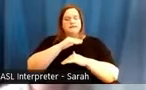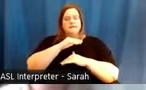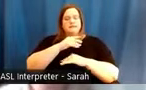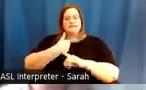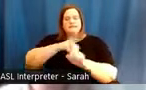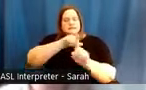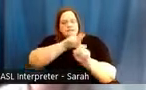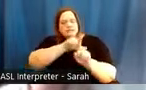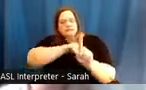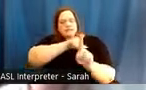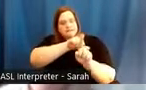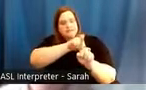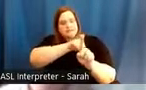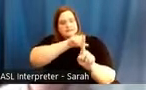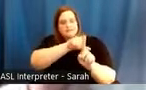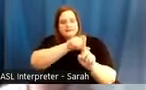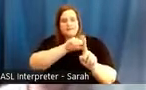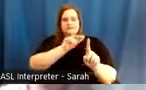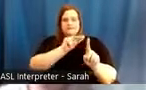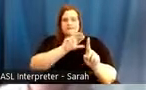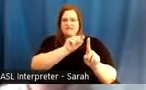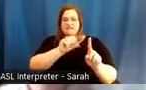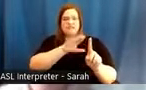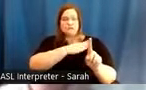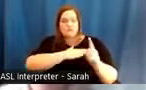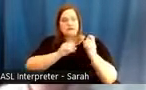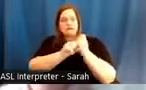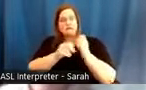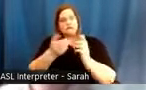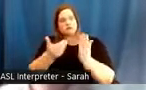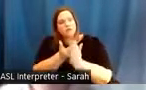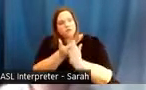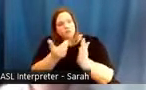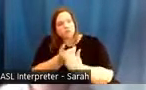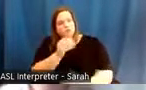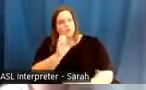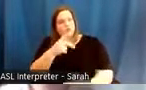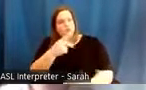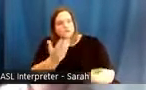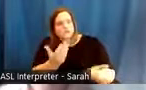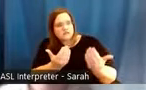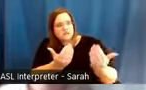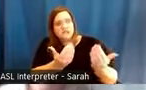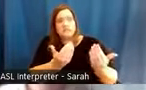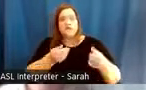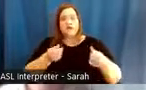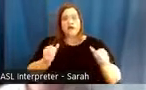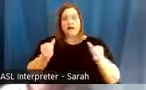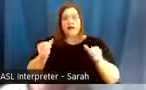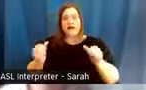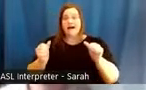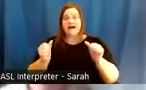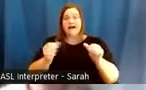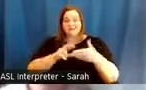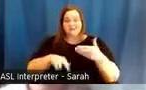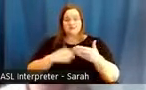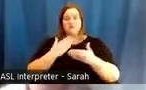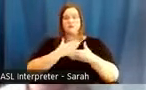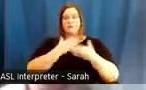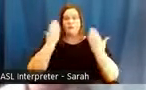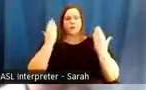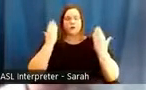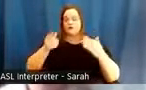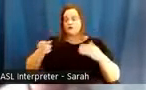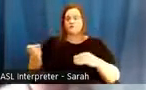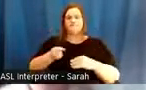NCSS to advertise for a new SLP. All attempts amounted to nothing. Ari was placed in a remote